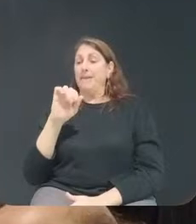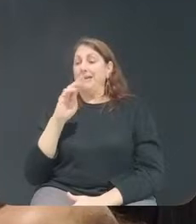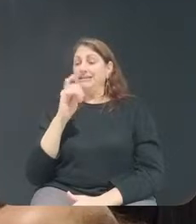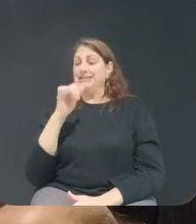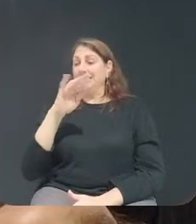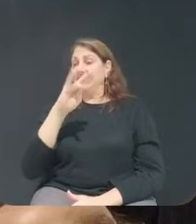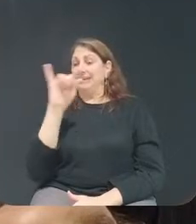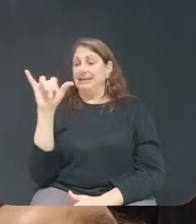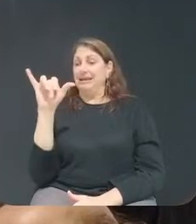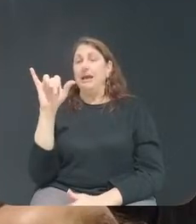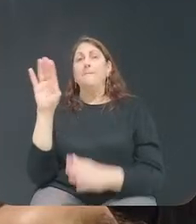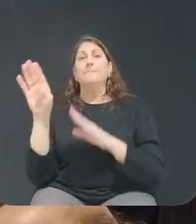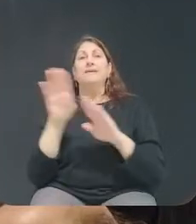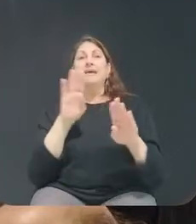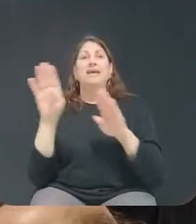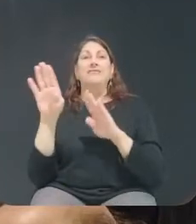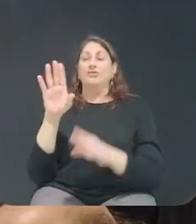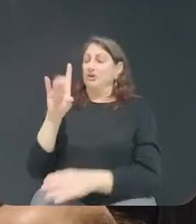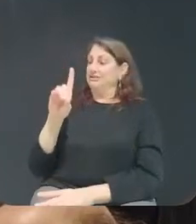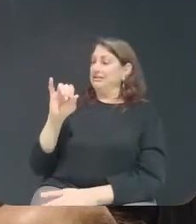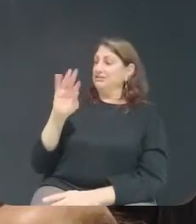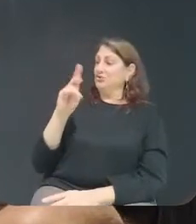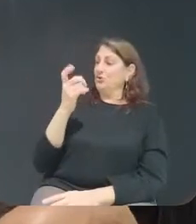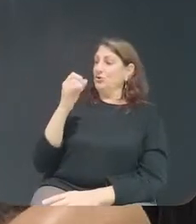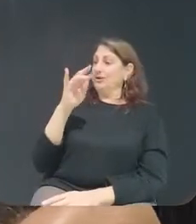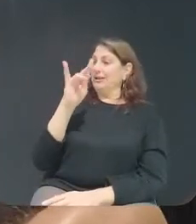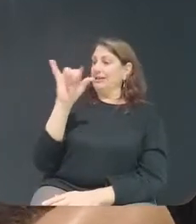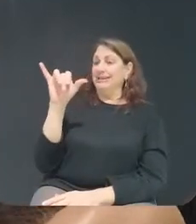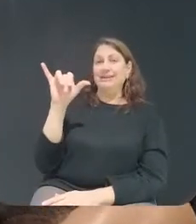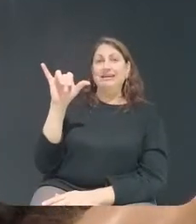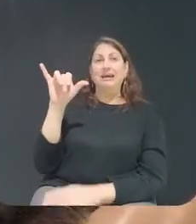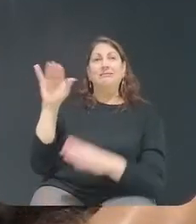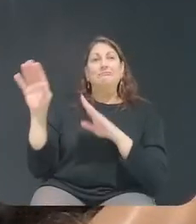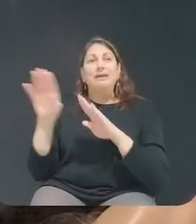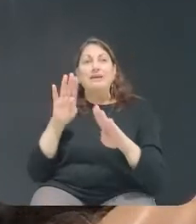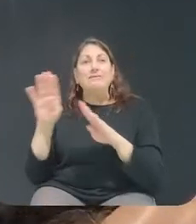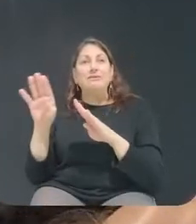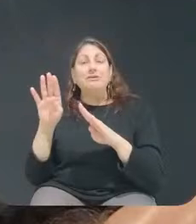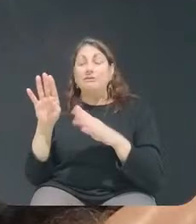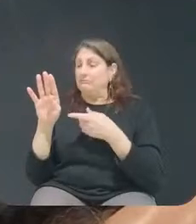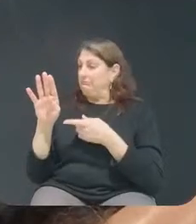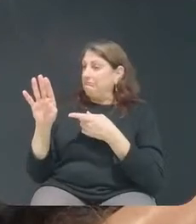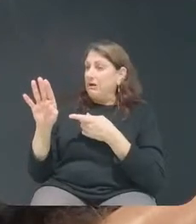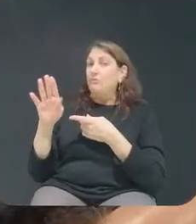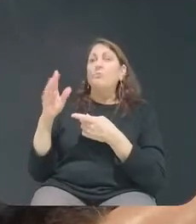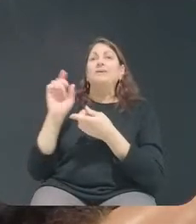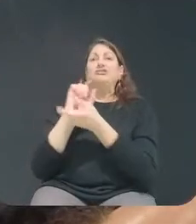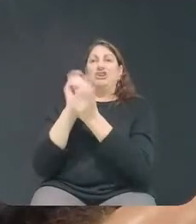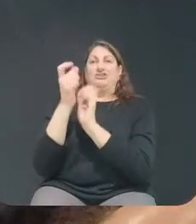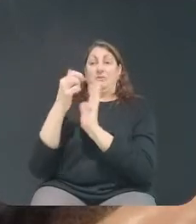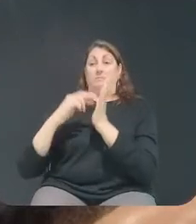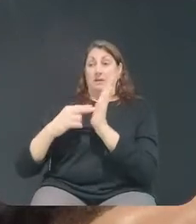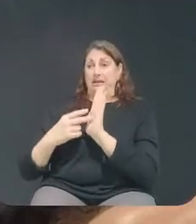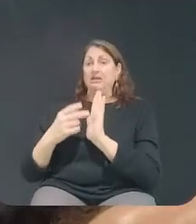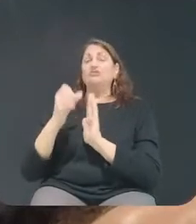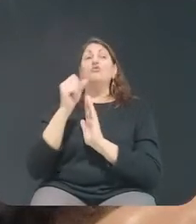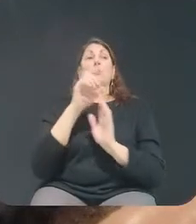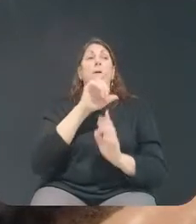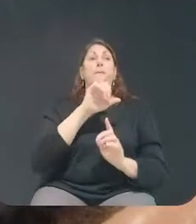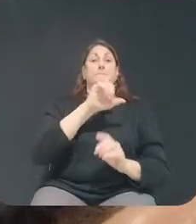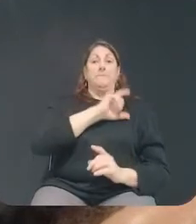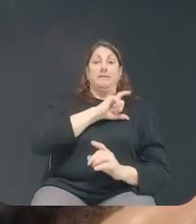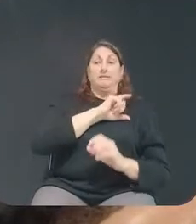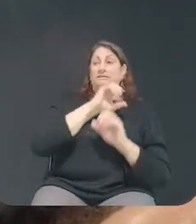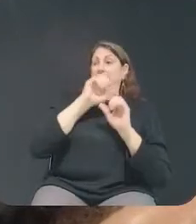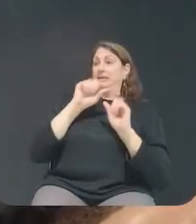and disorderly conduct, allowing the police to determine when panhandling was aggressive enough to constitute harassment